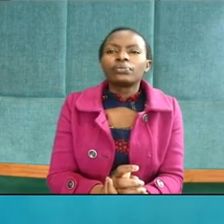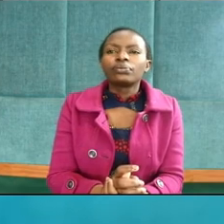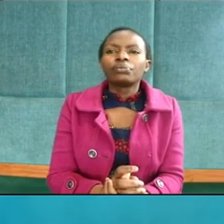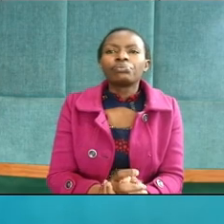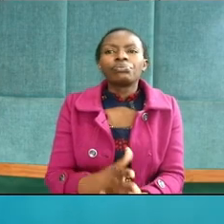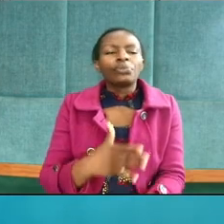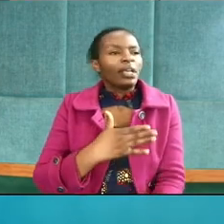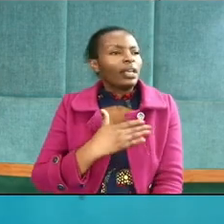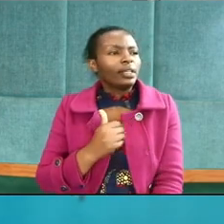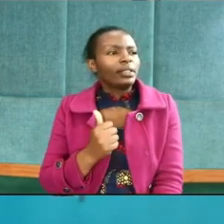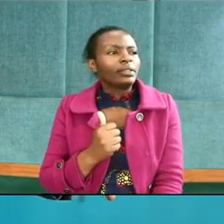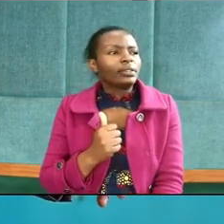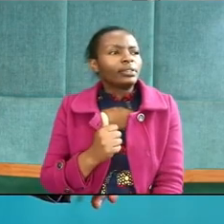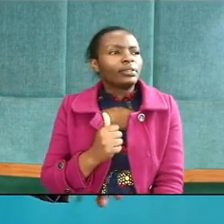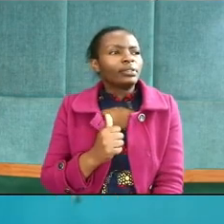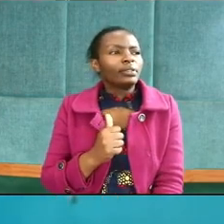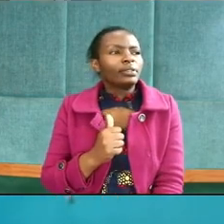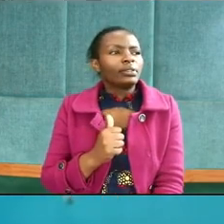And